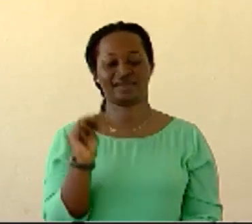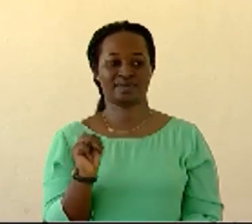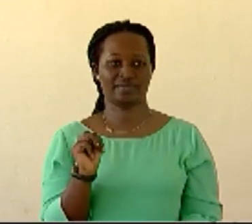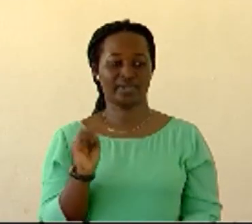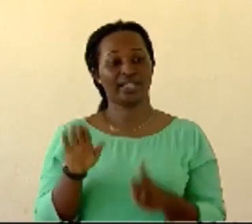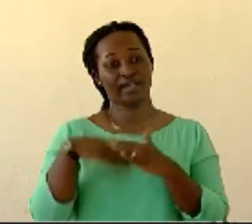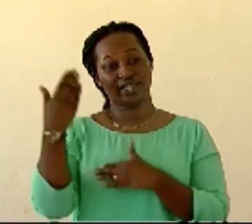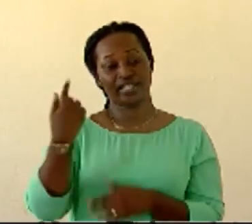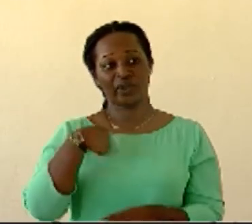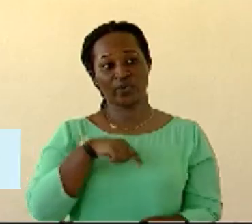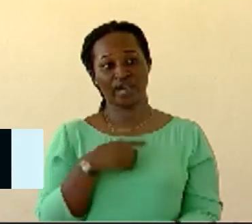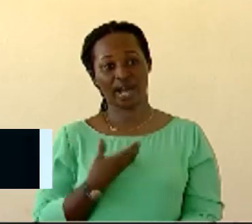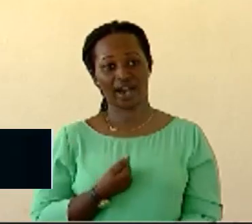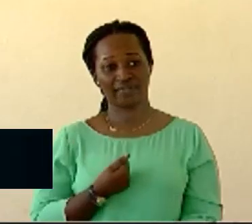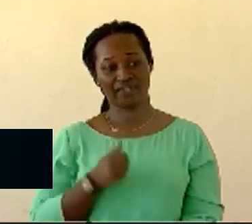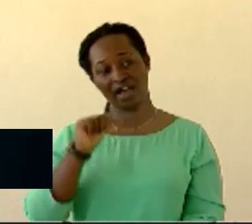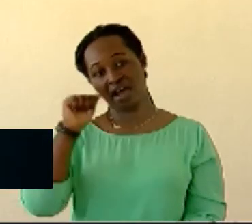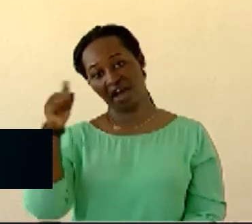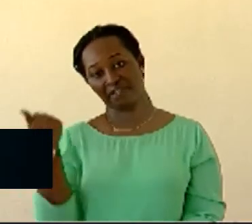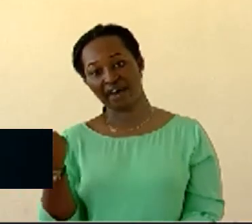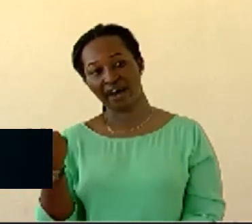Then we also have other